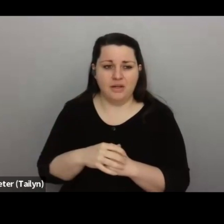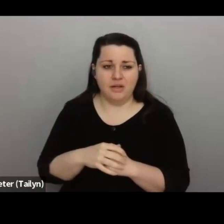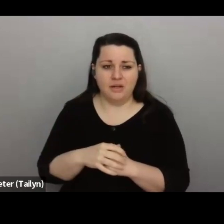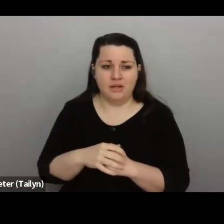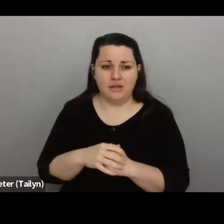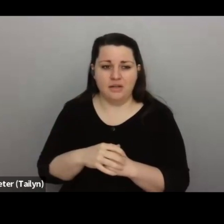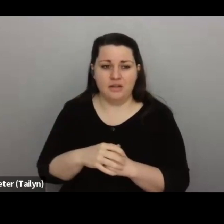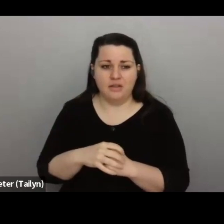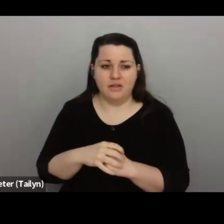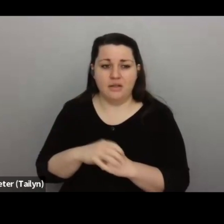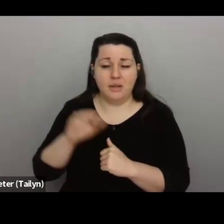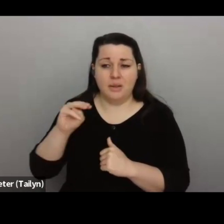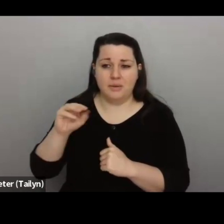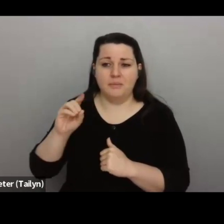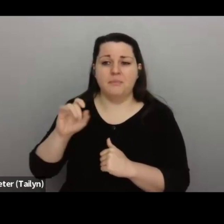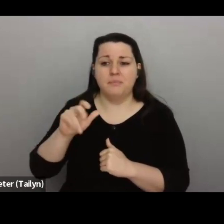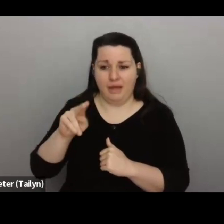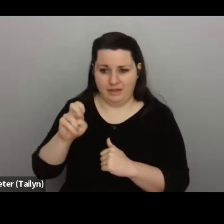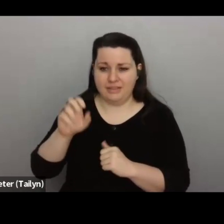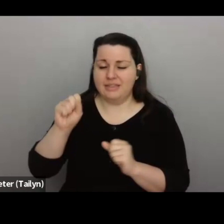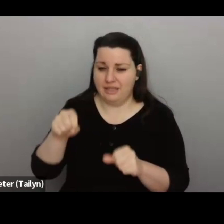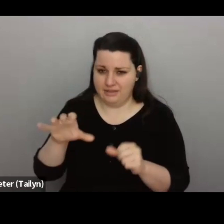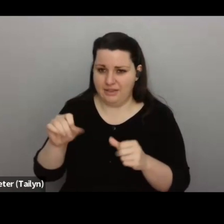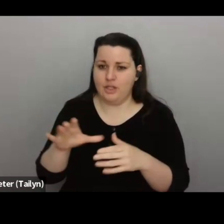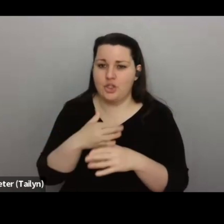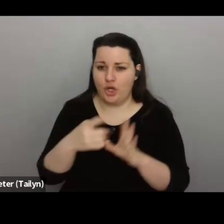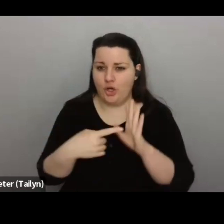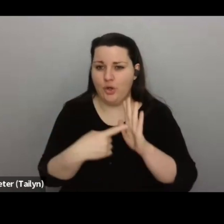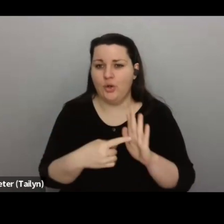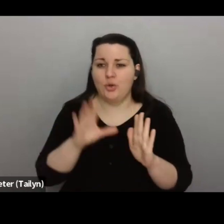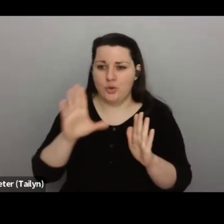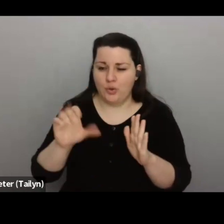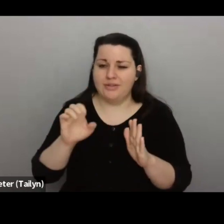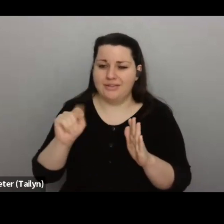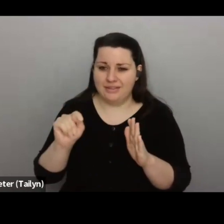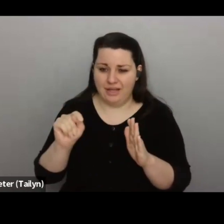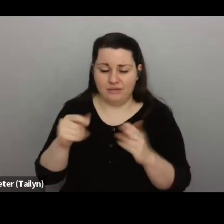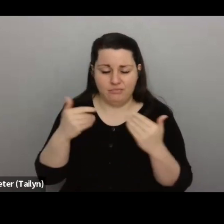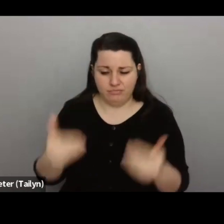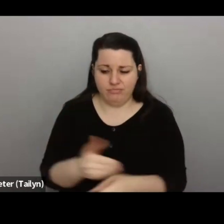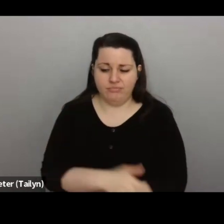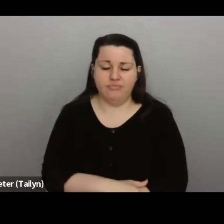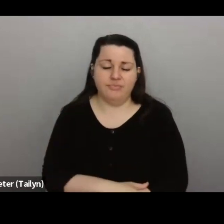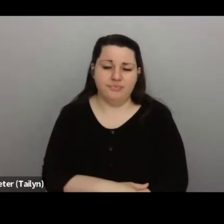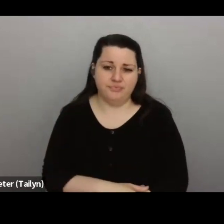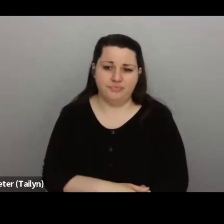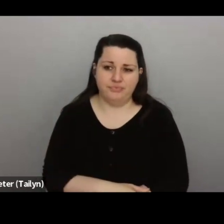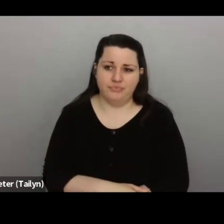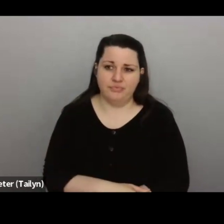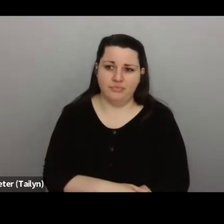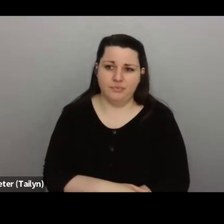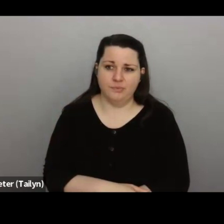And yes, Madeline, you can absolutely share your set. Go for it.